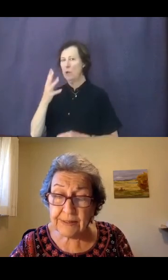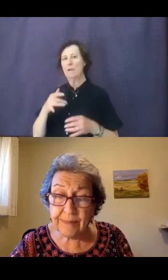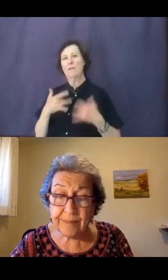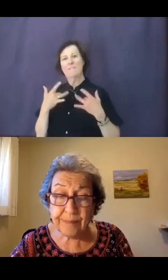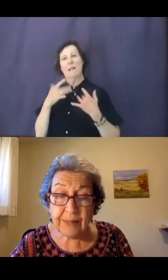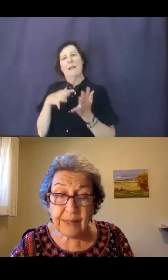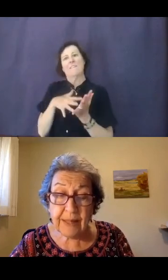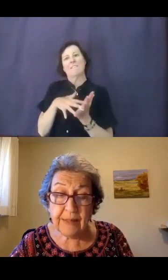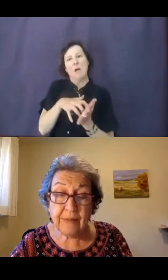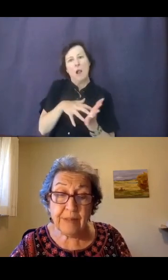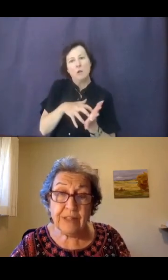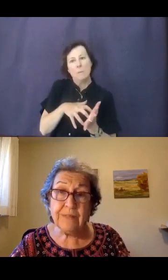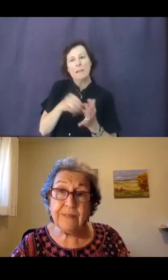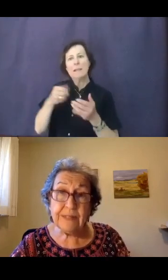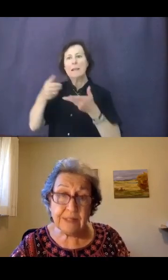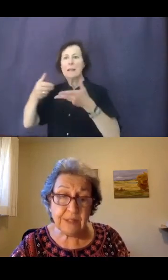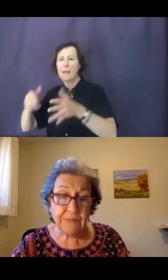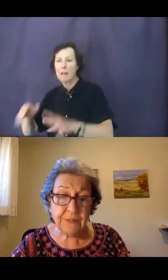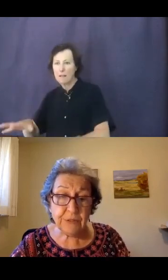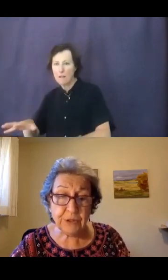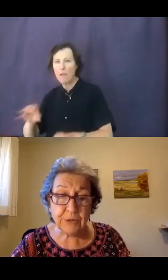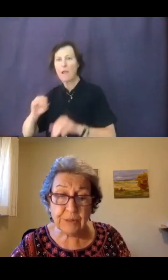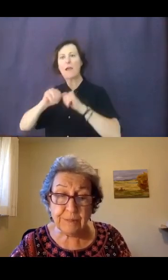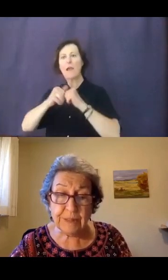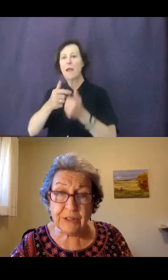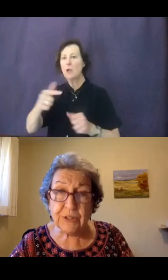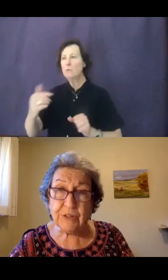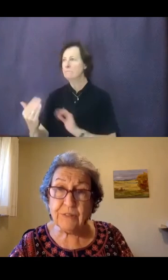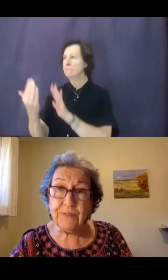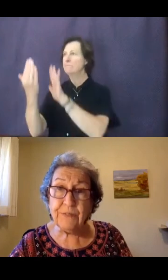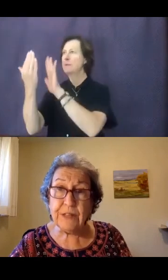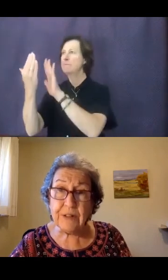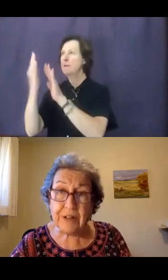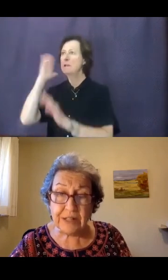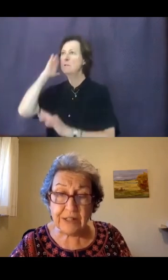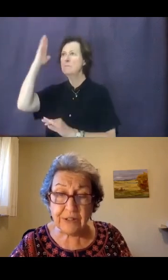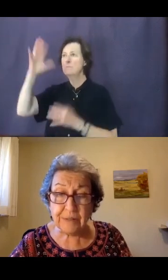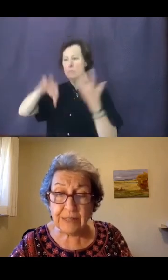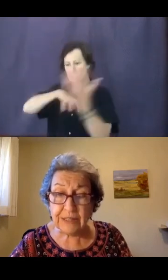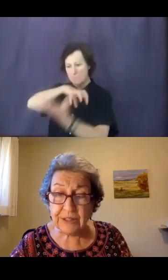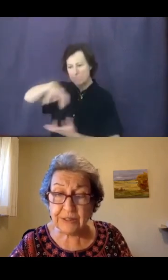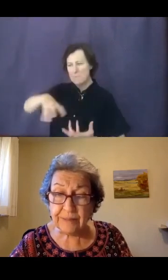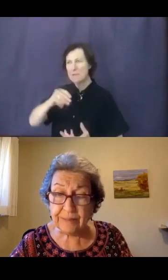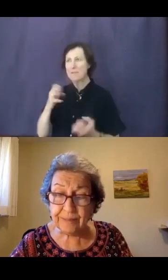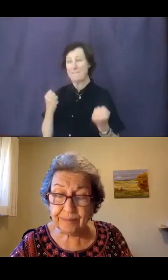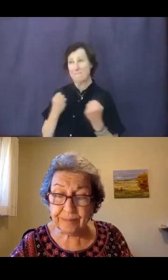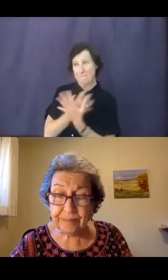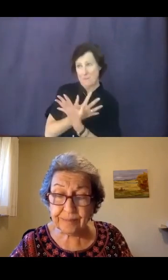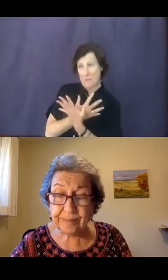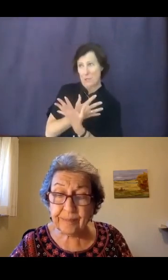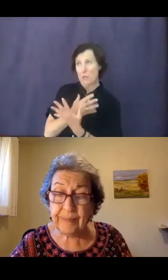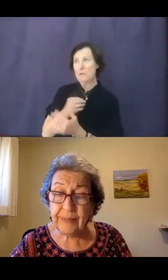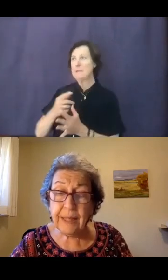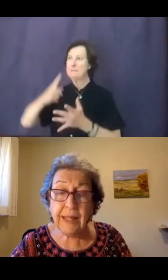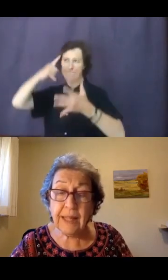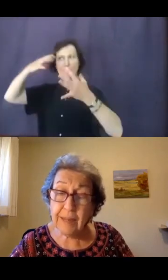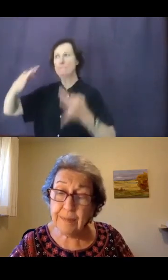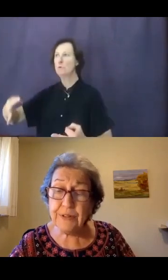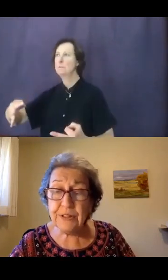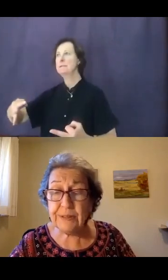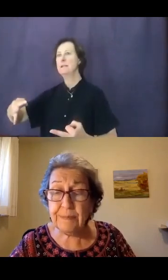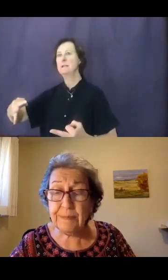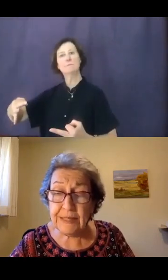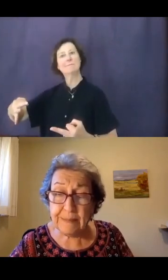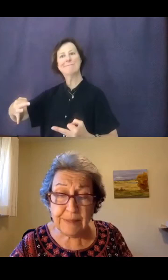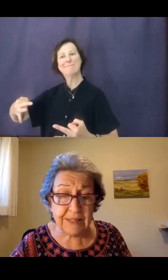loss, and the way she faces the future with a mixture of fear and determination. I